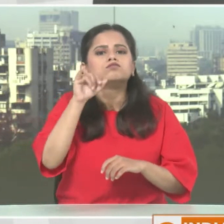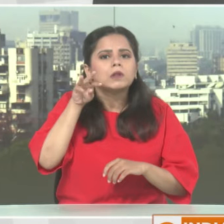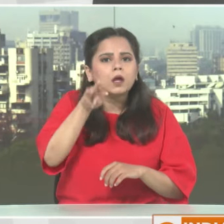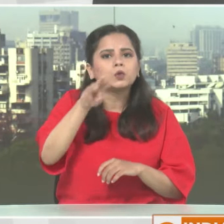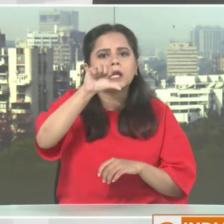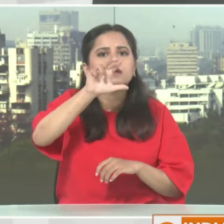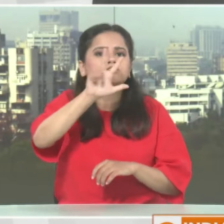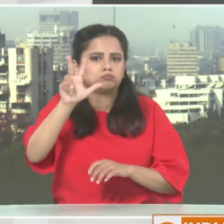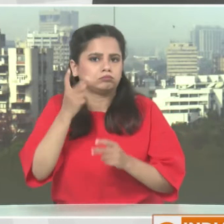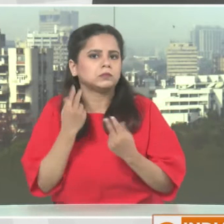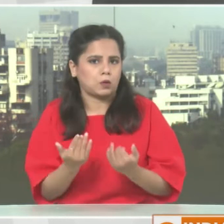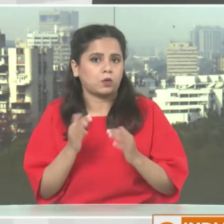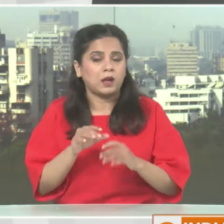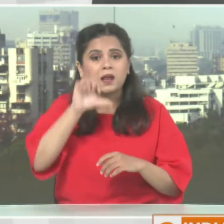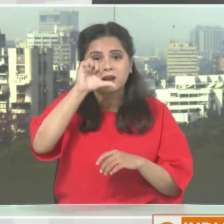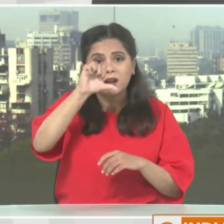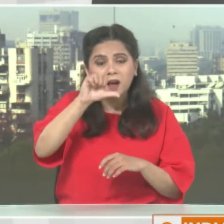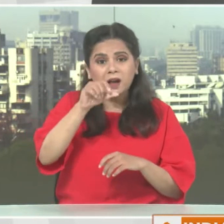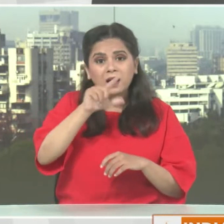4,96,988, while